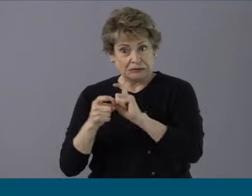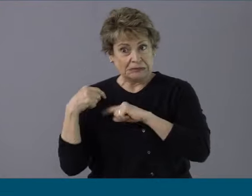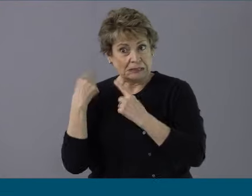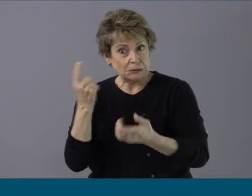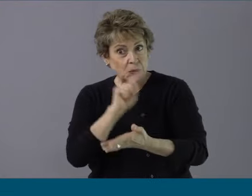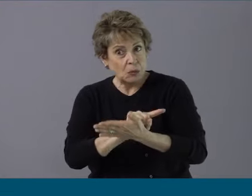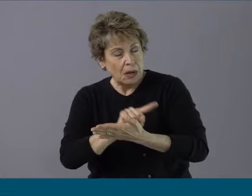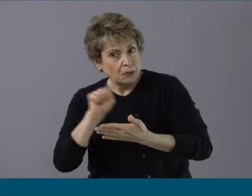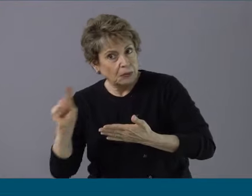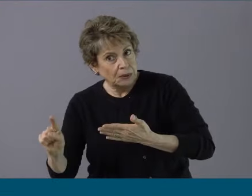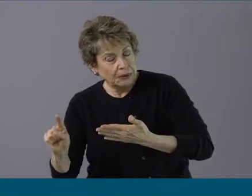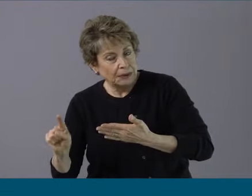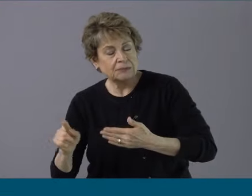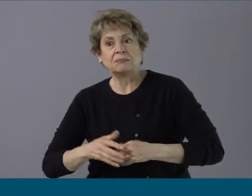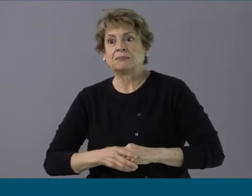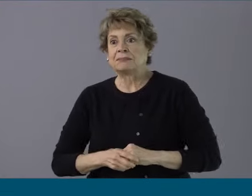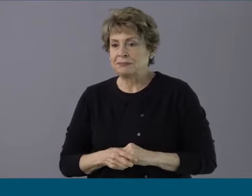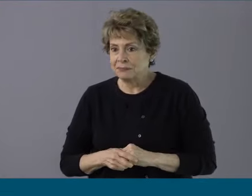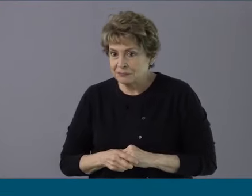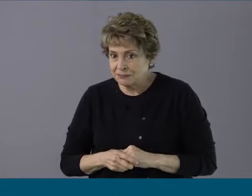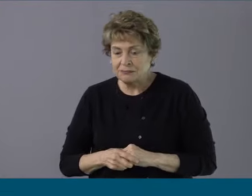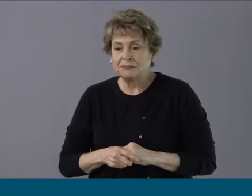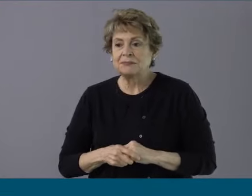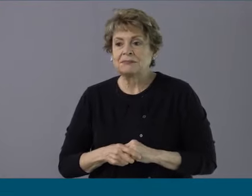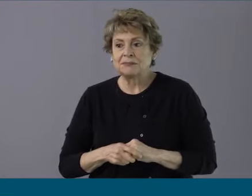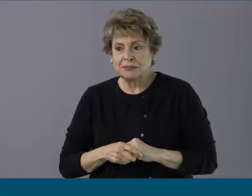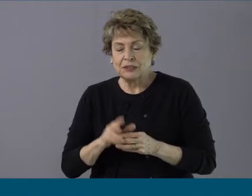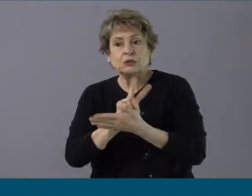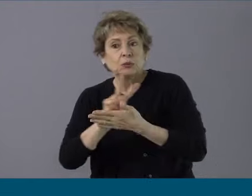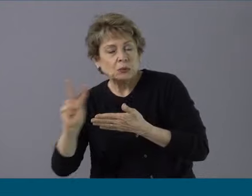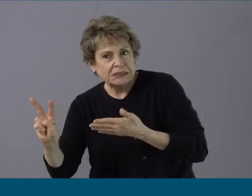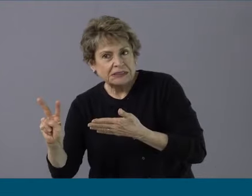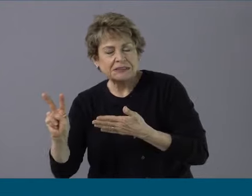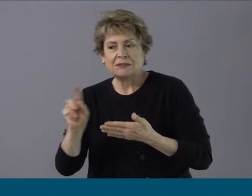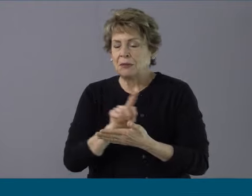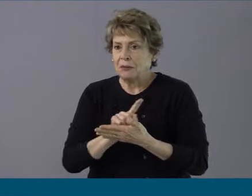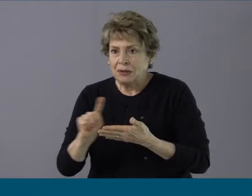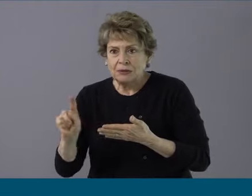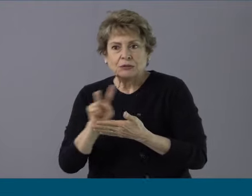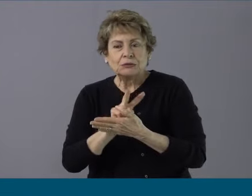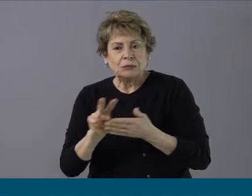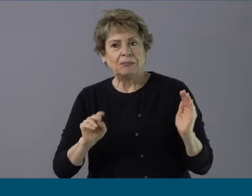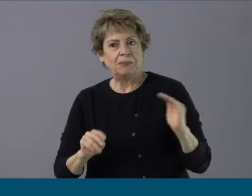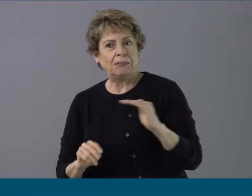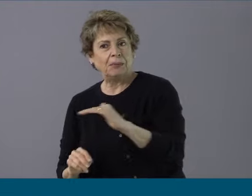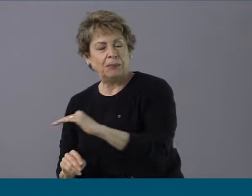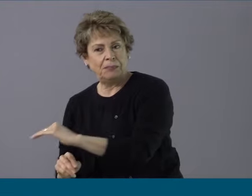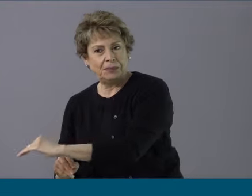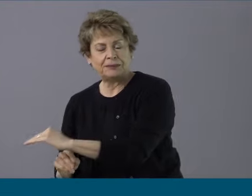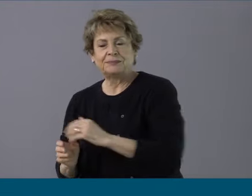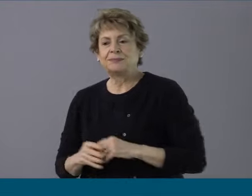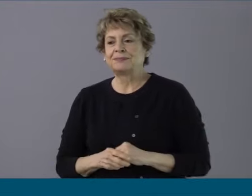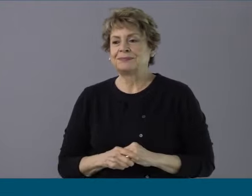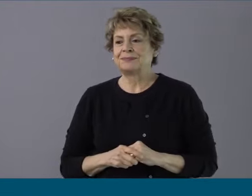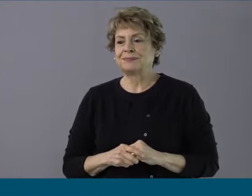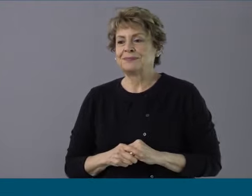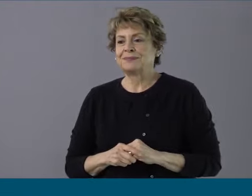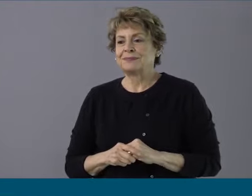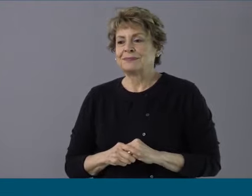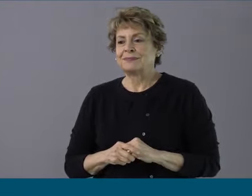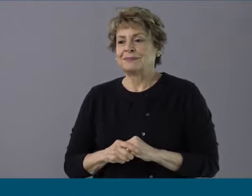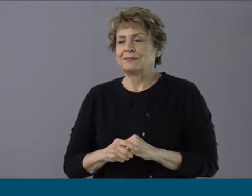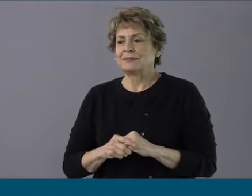And if those of you, and I do get some feedback on the different sources that I use, some people reach out